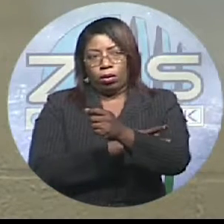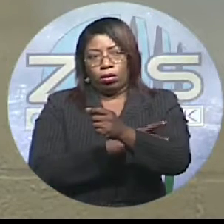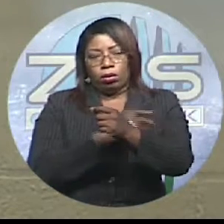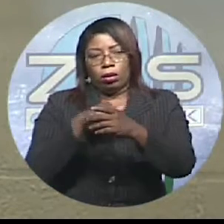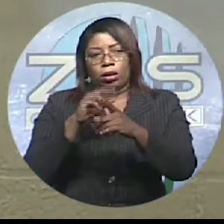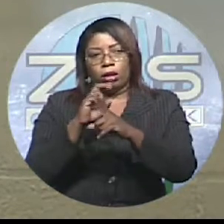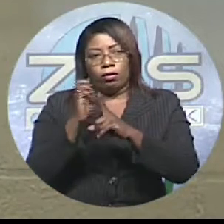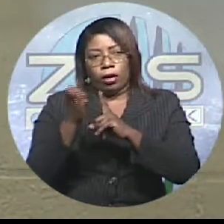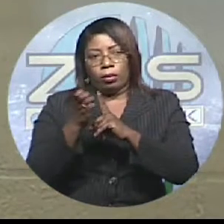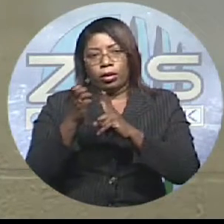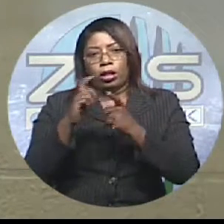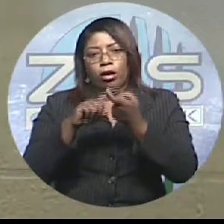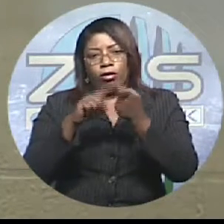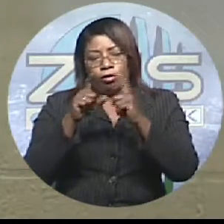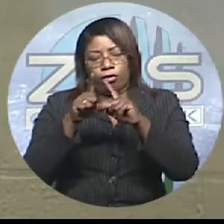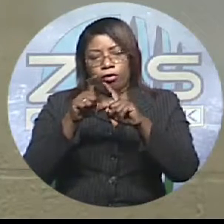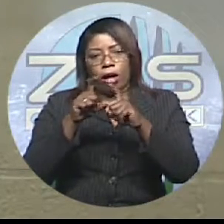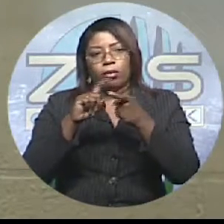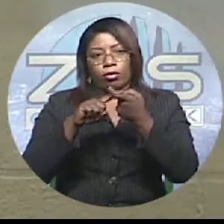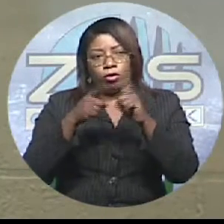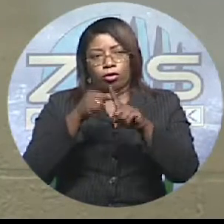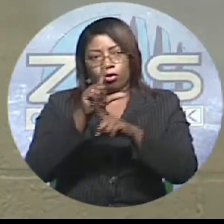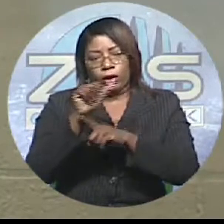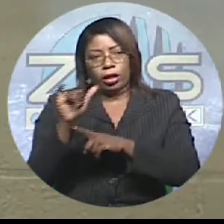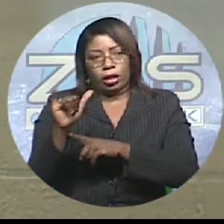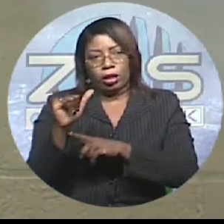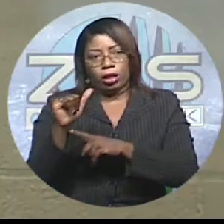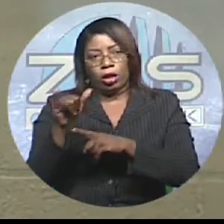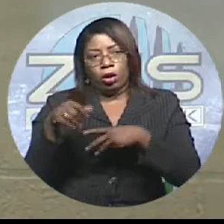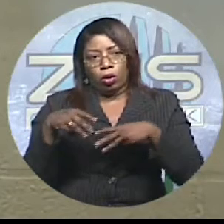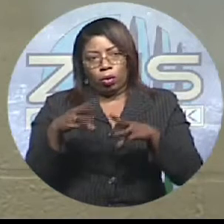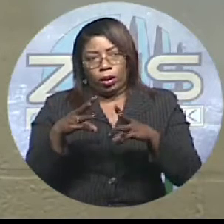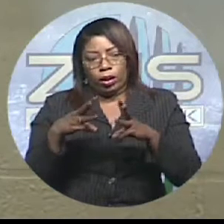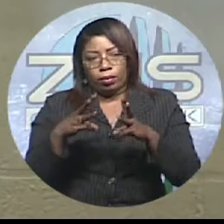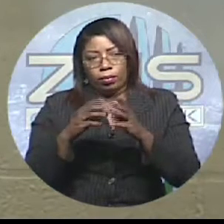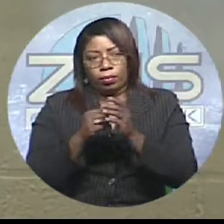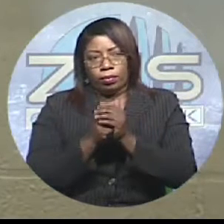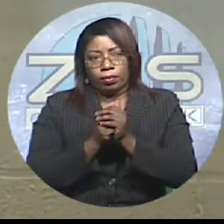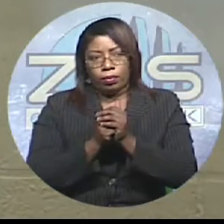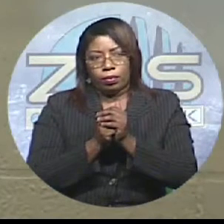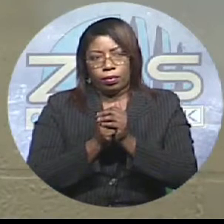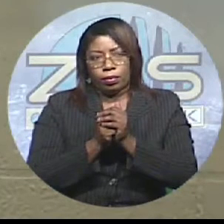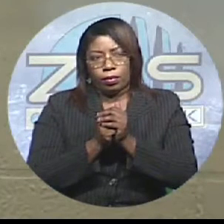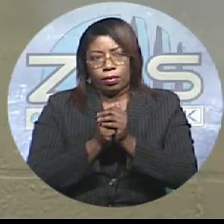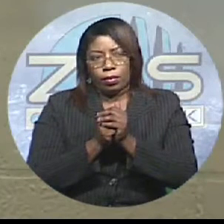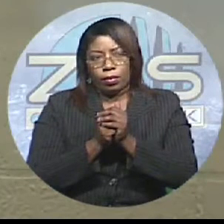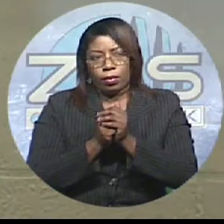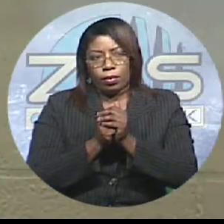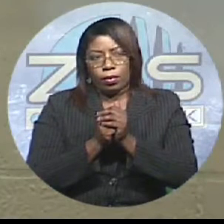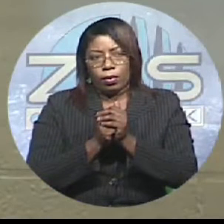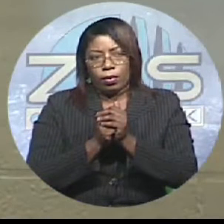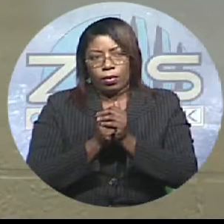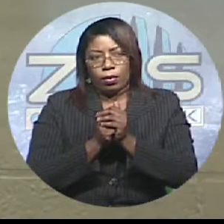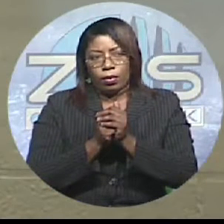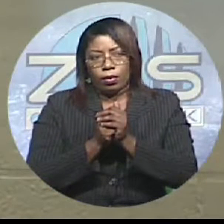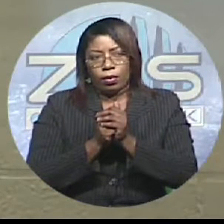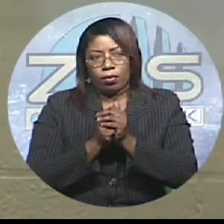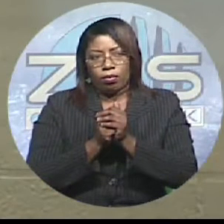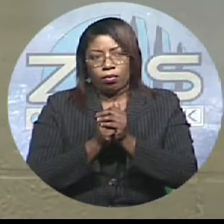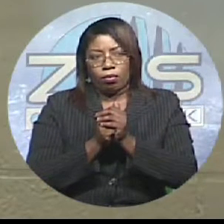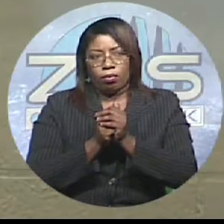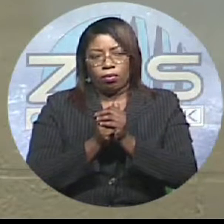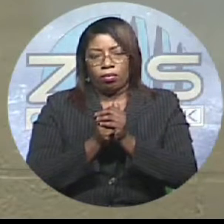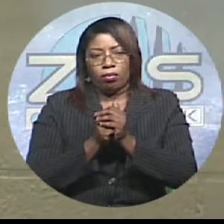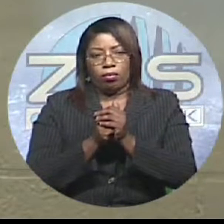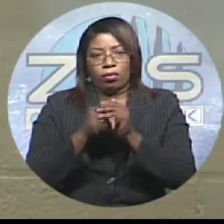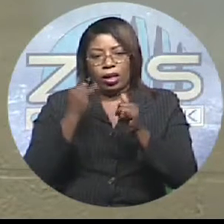environmentally friendly manner, as well as to return the organization to financial stability and to make it financially